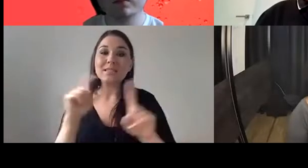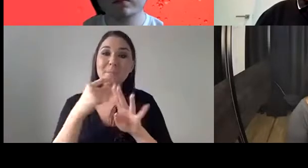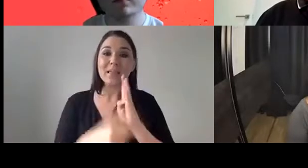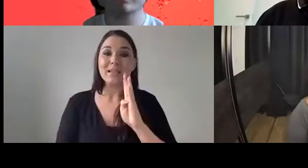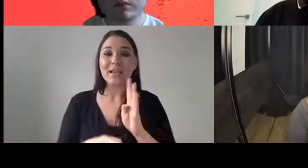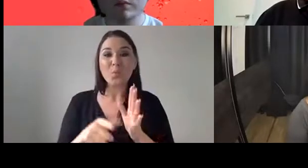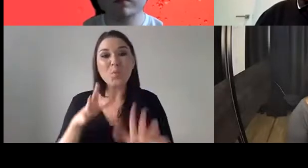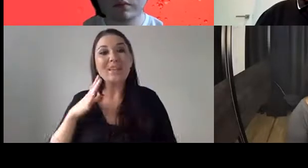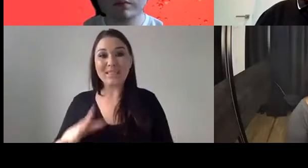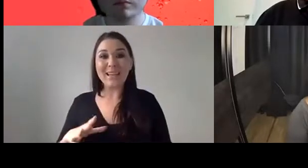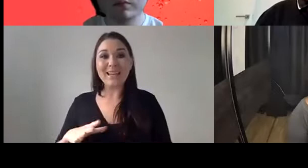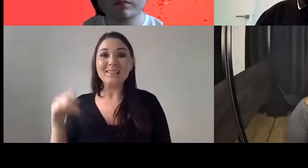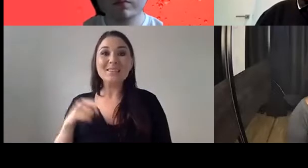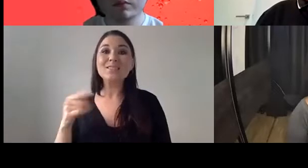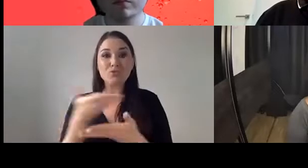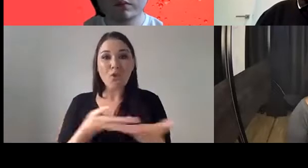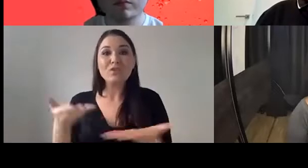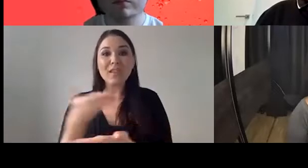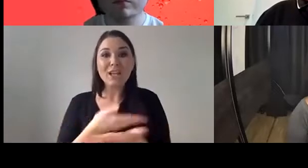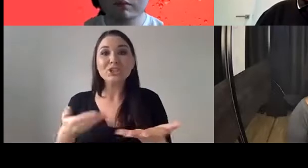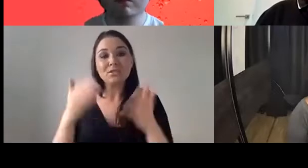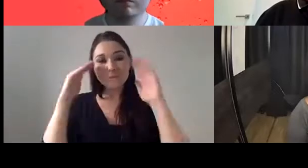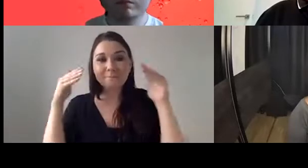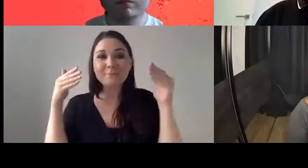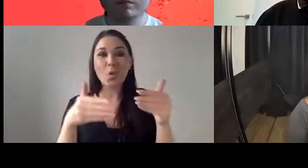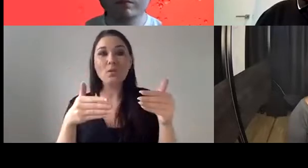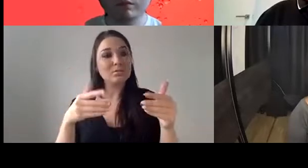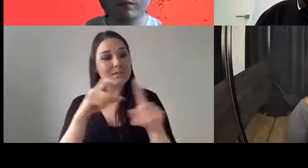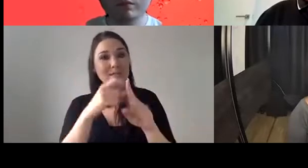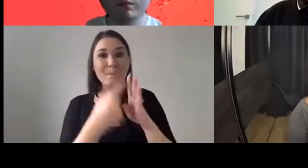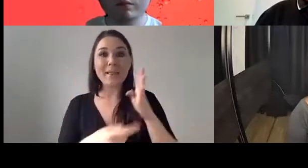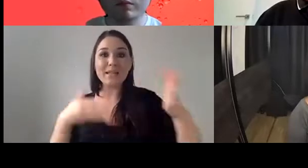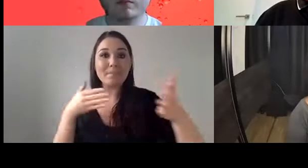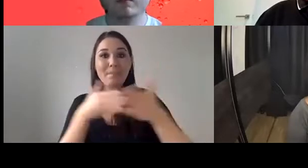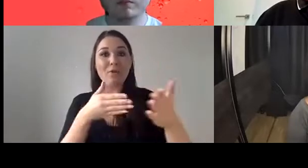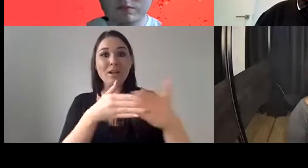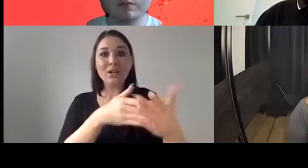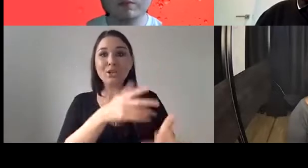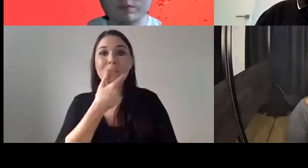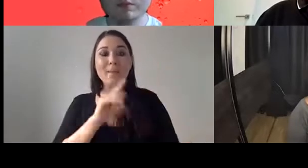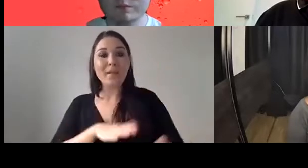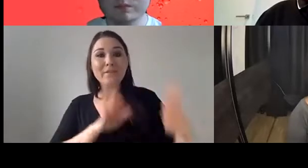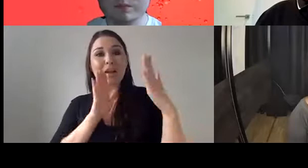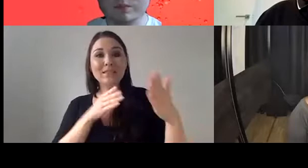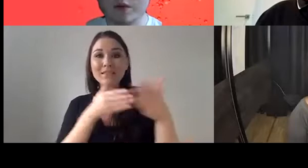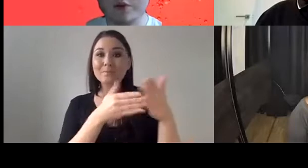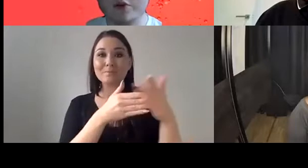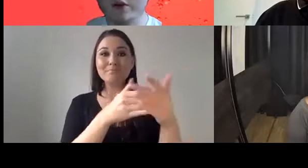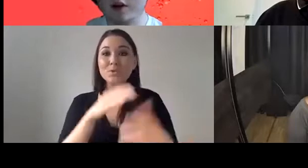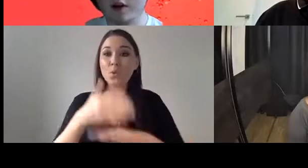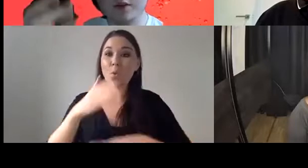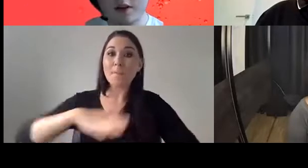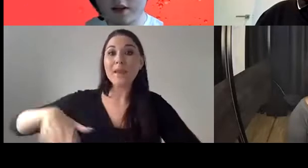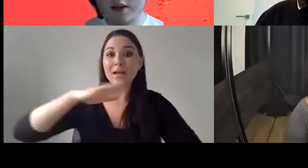on around disability and the barriers that people face in the workplace. Mm-hmm. Yeah, for